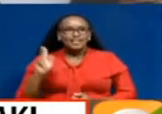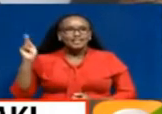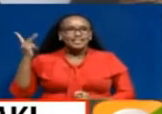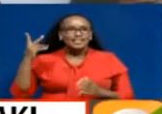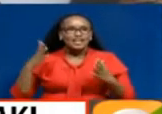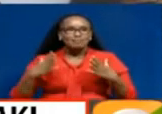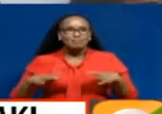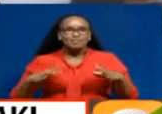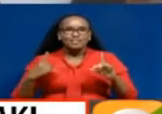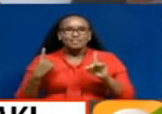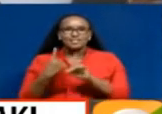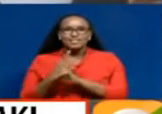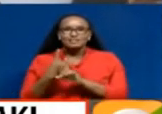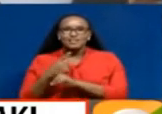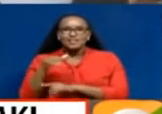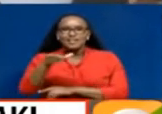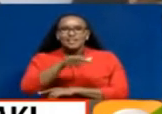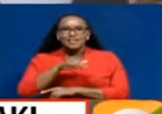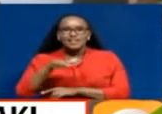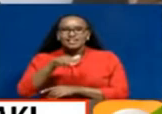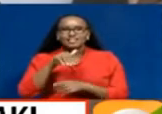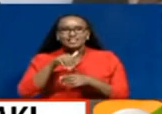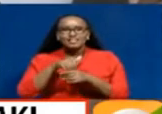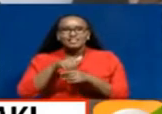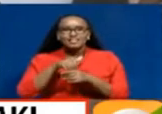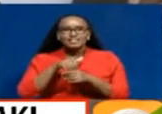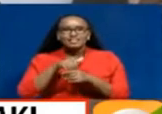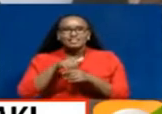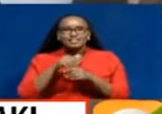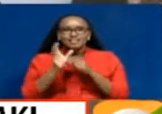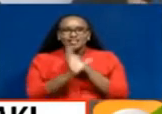Kenyans from all walks of life.